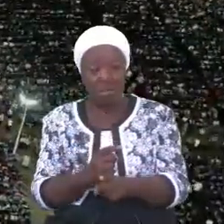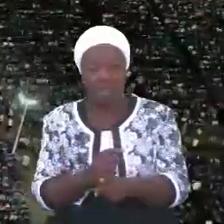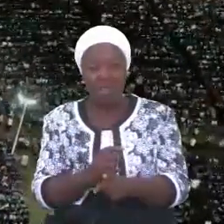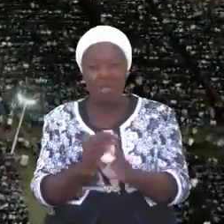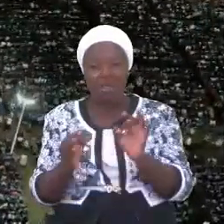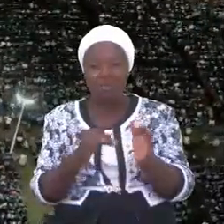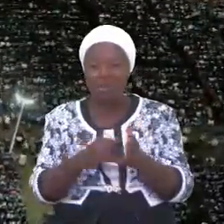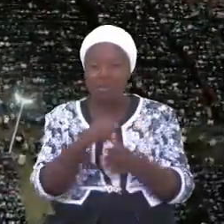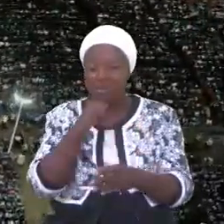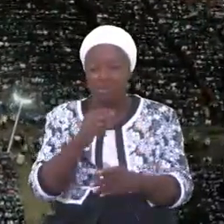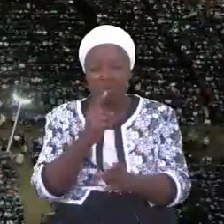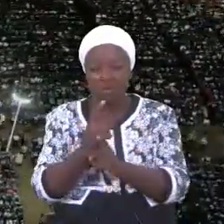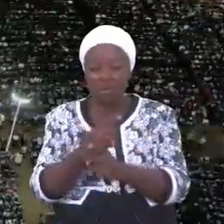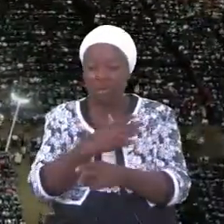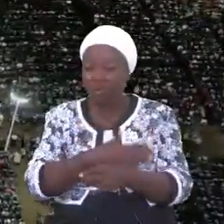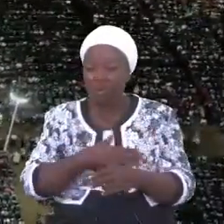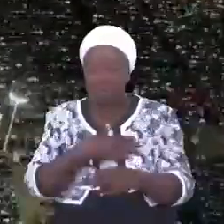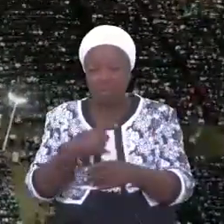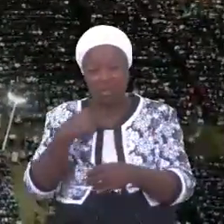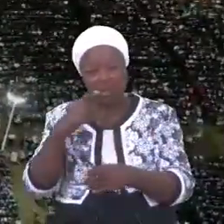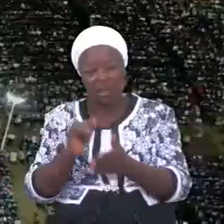Check the correctness of the address.